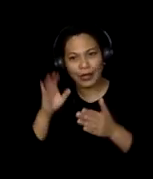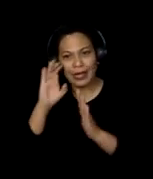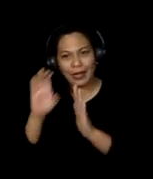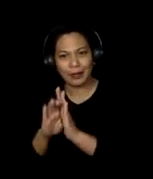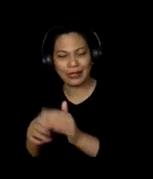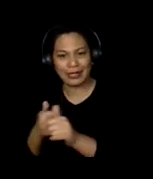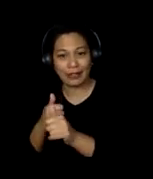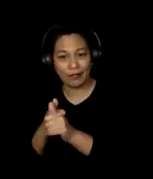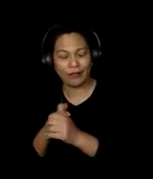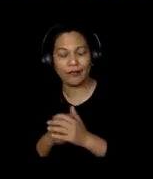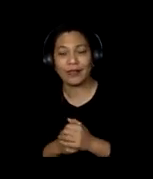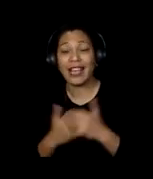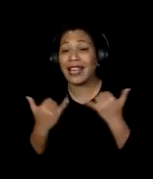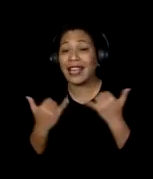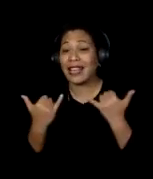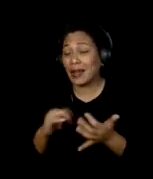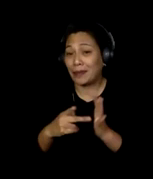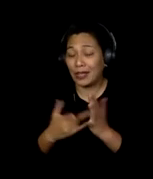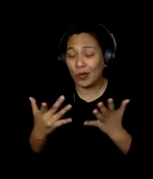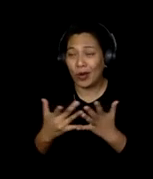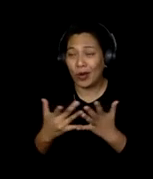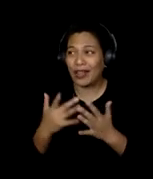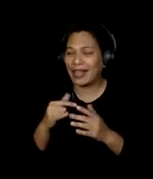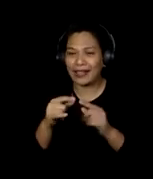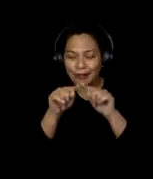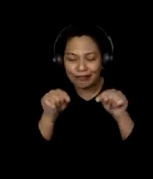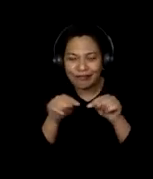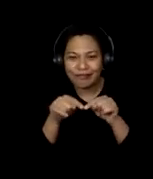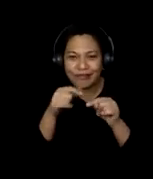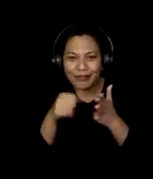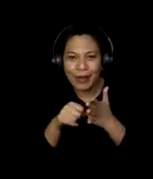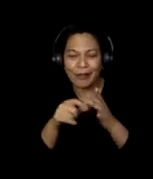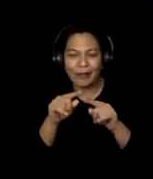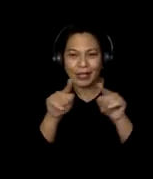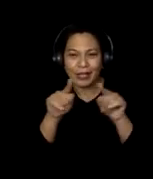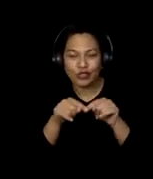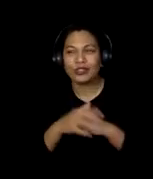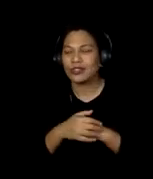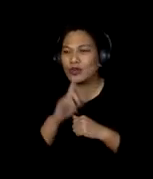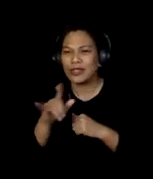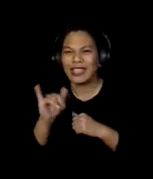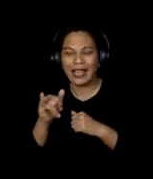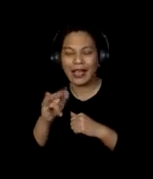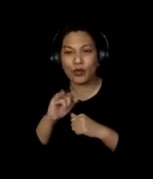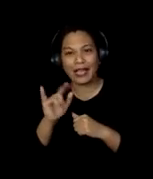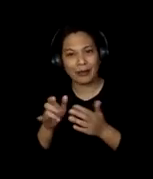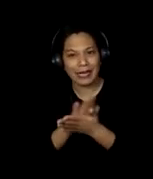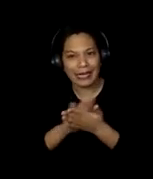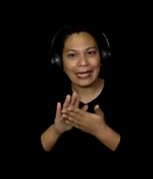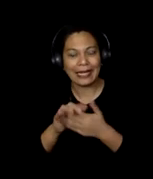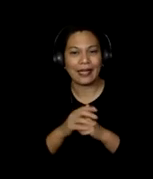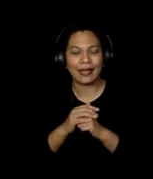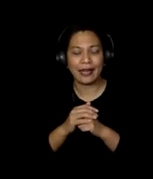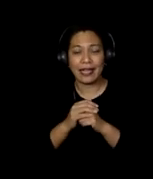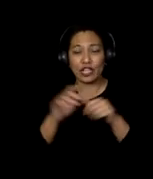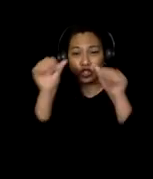us in the future is the images, the thumbnails, and et cetera that we use have to be really uncluttered. They have the silhouettes